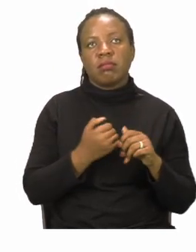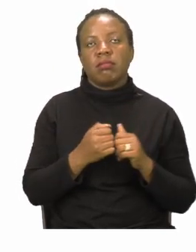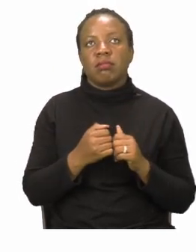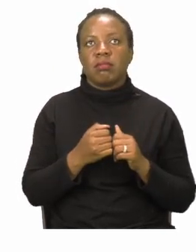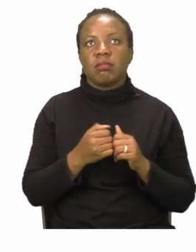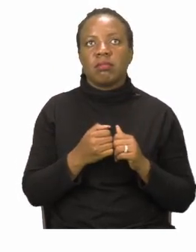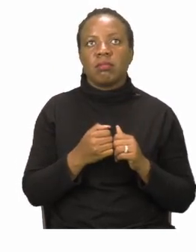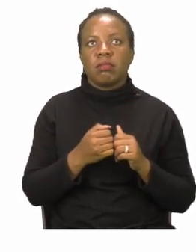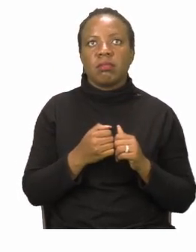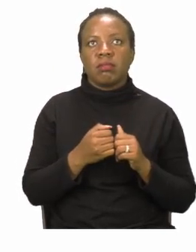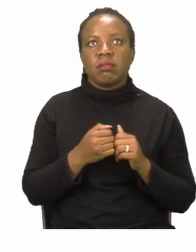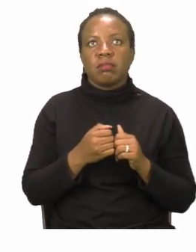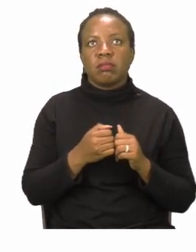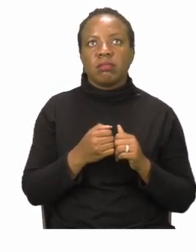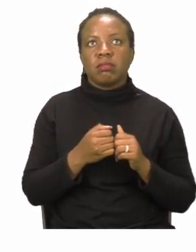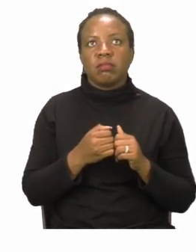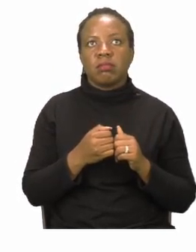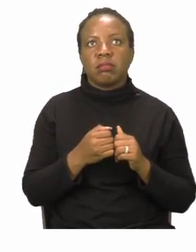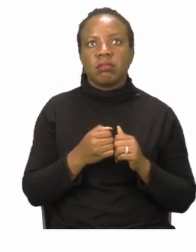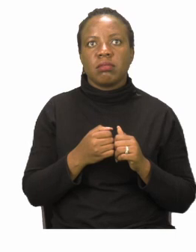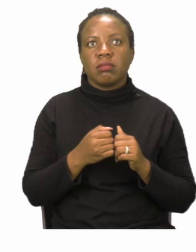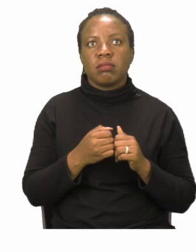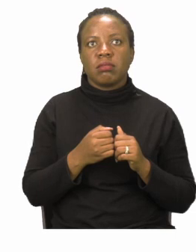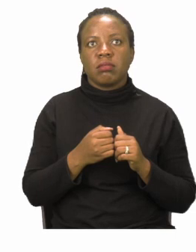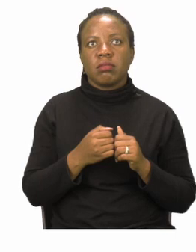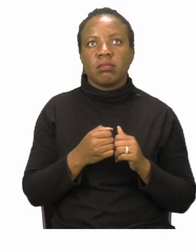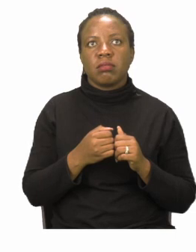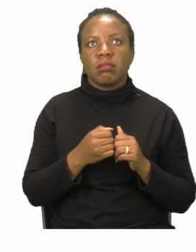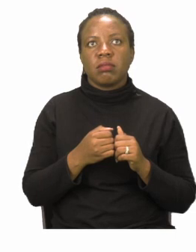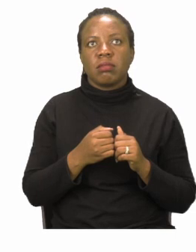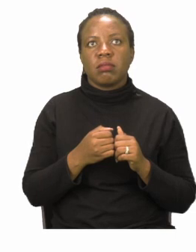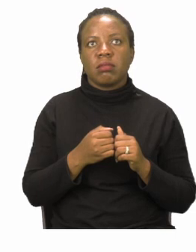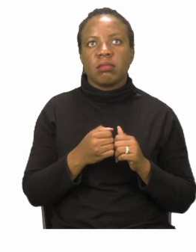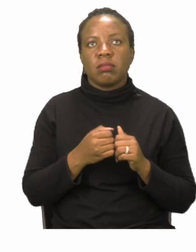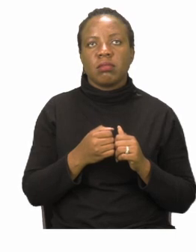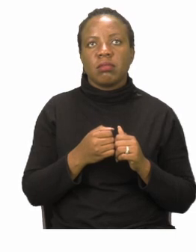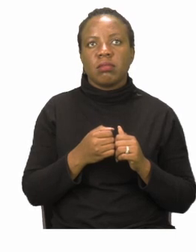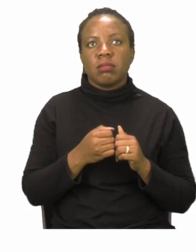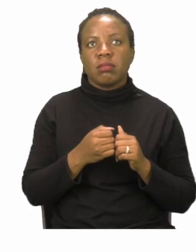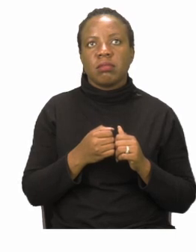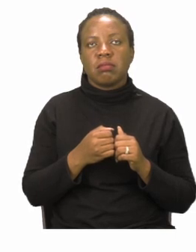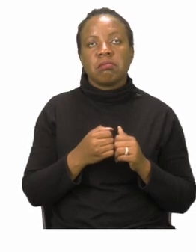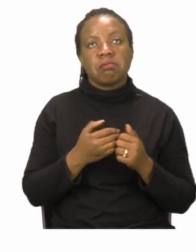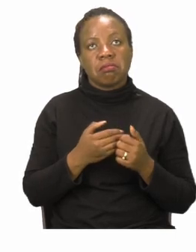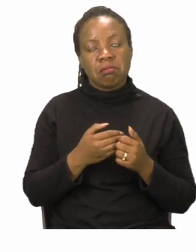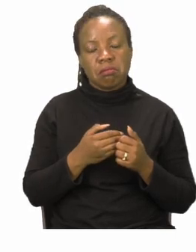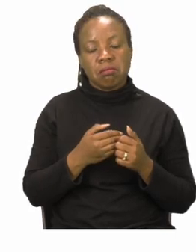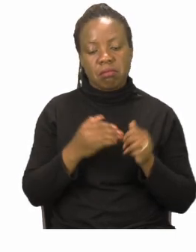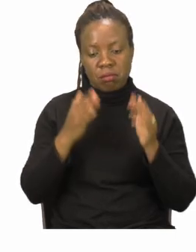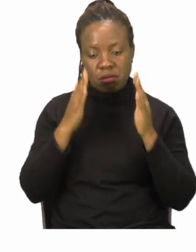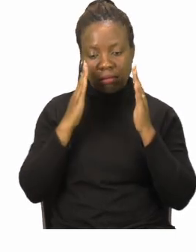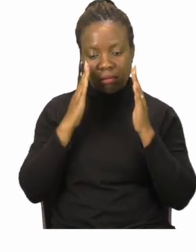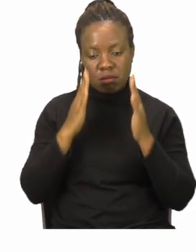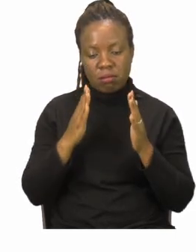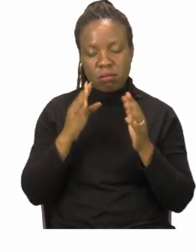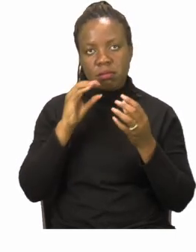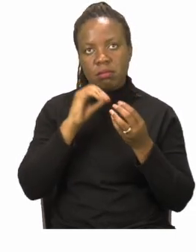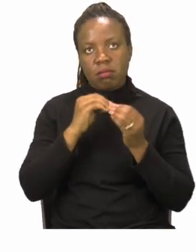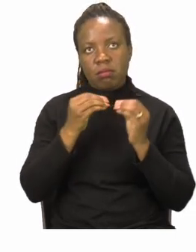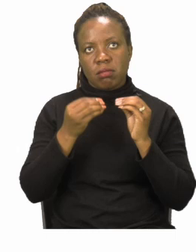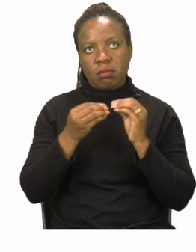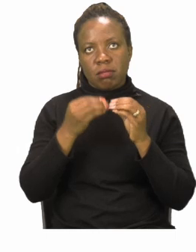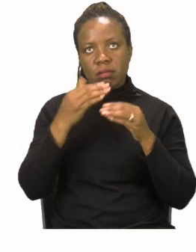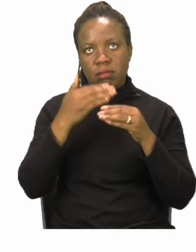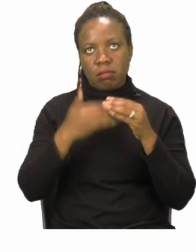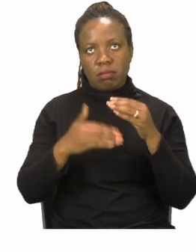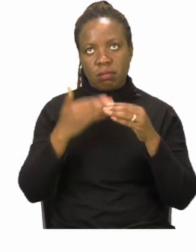in the example, remember, we always focus on the number in the middle. Can you tell me what